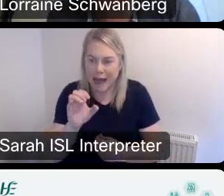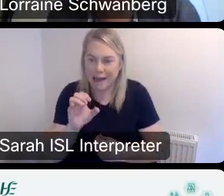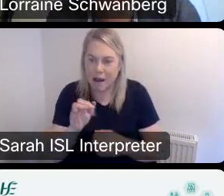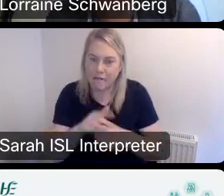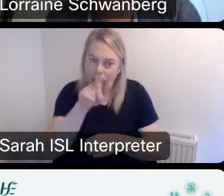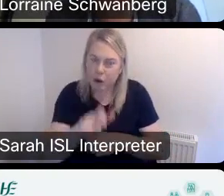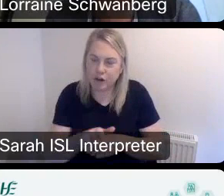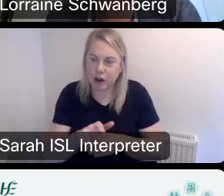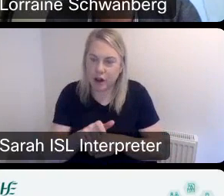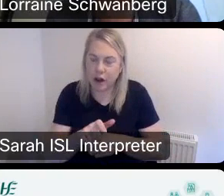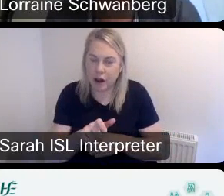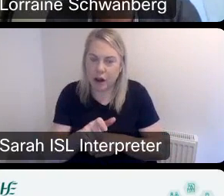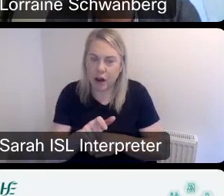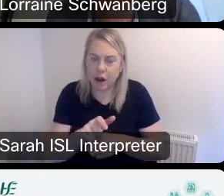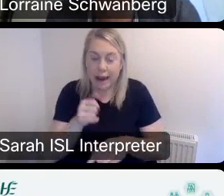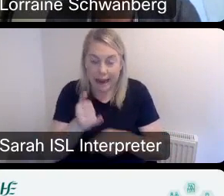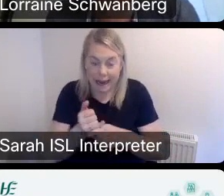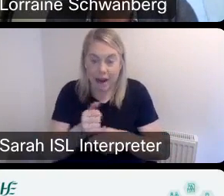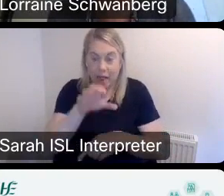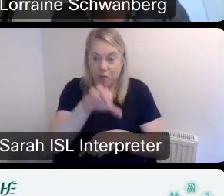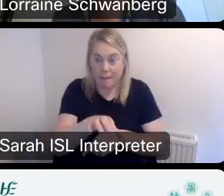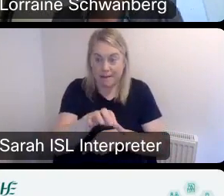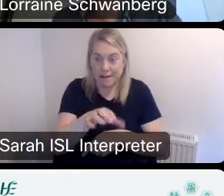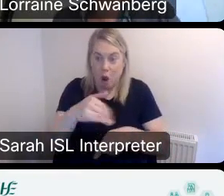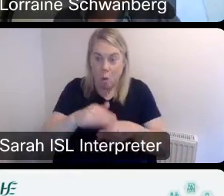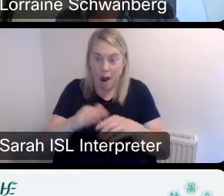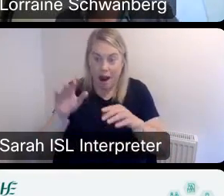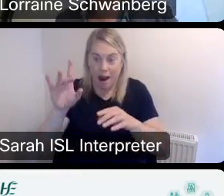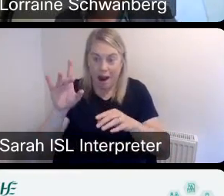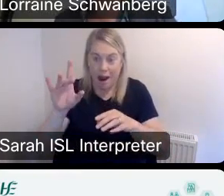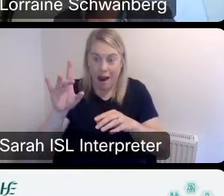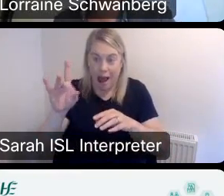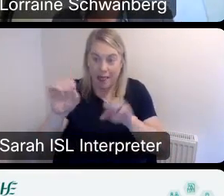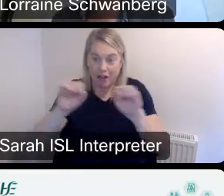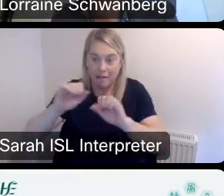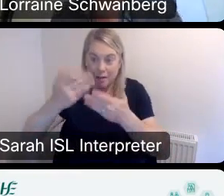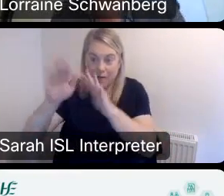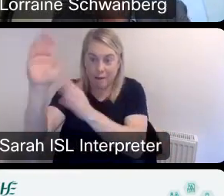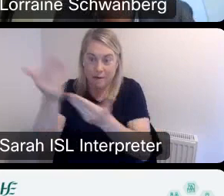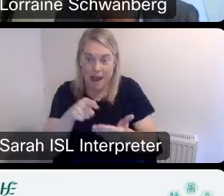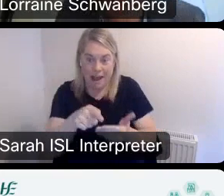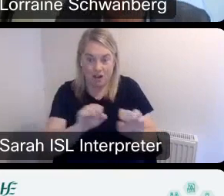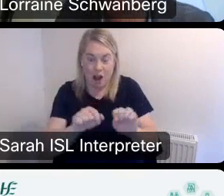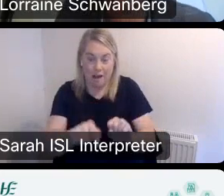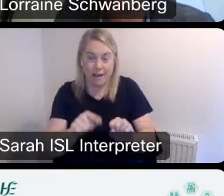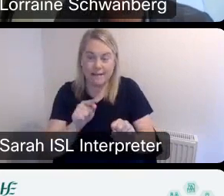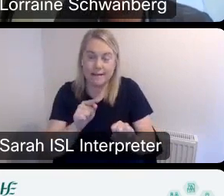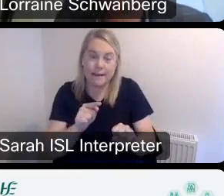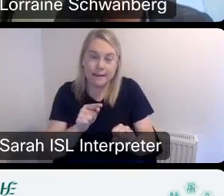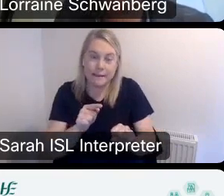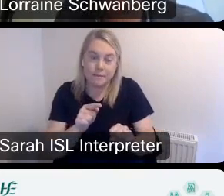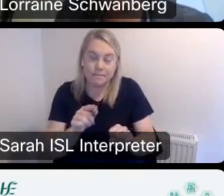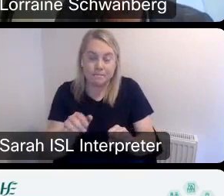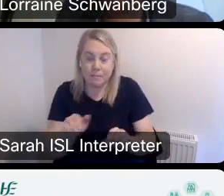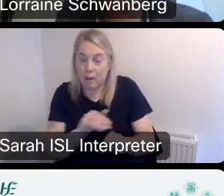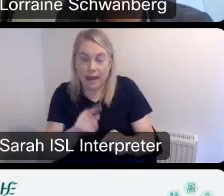or premises in which a health service provider provides a health service, whether or not the death was anticipated or